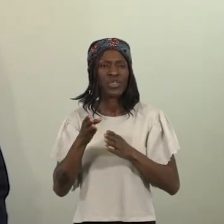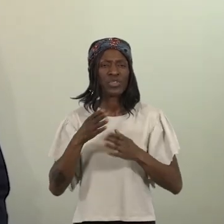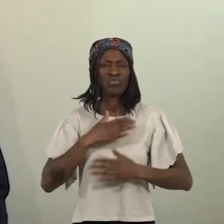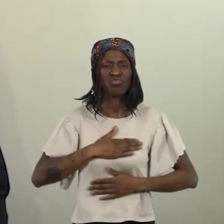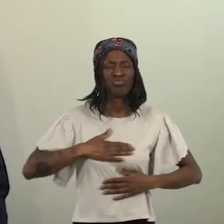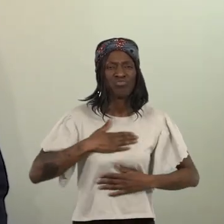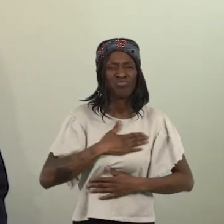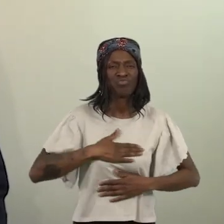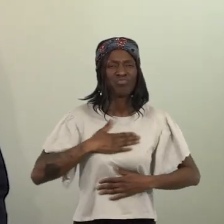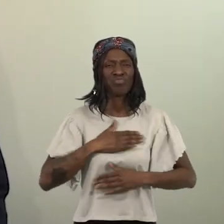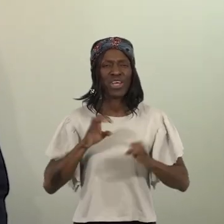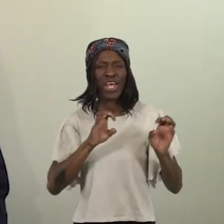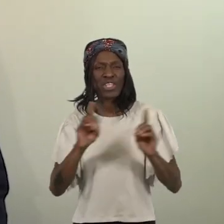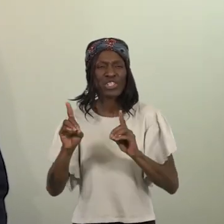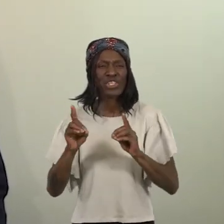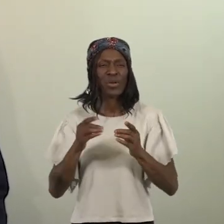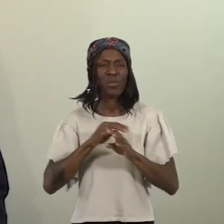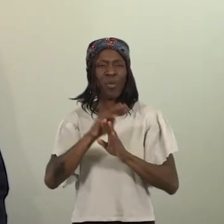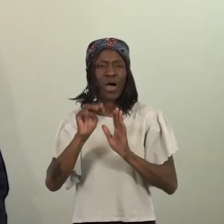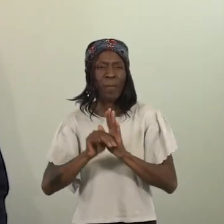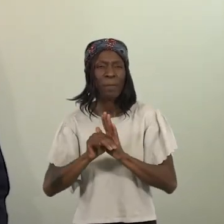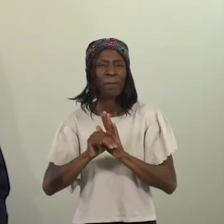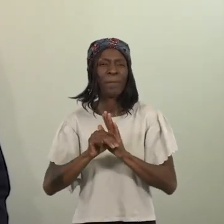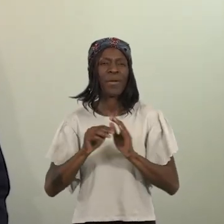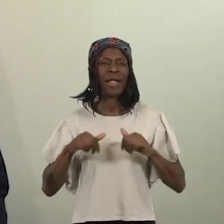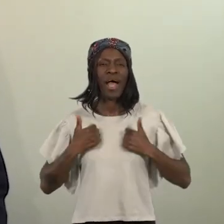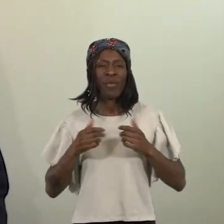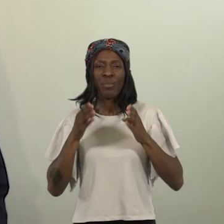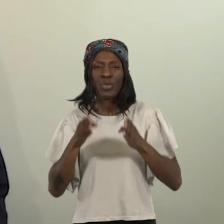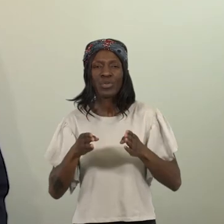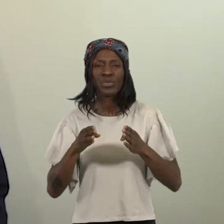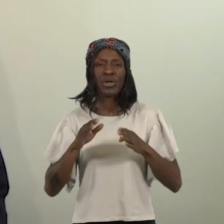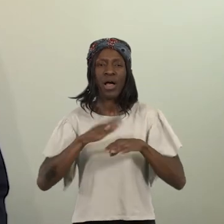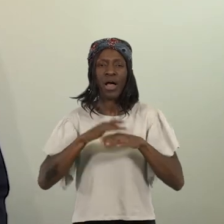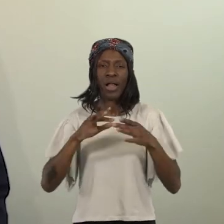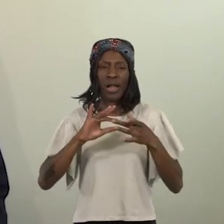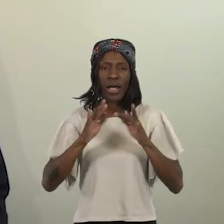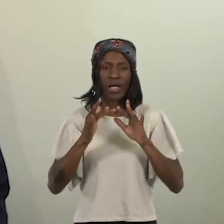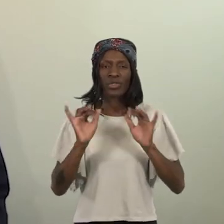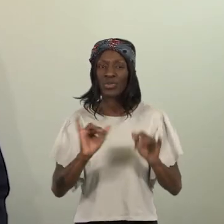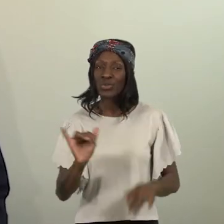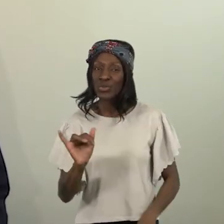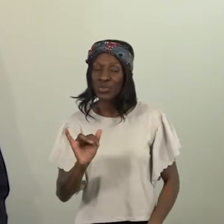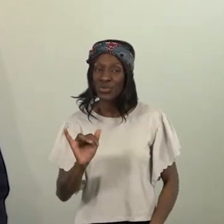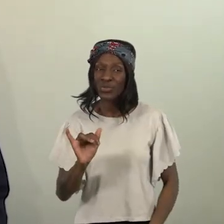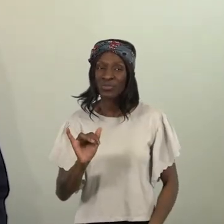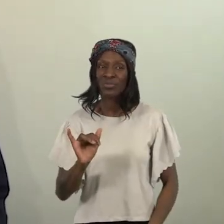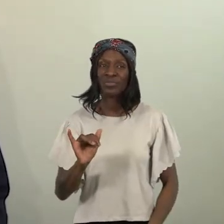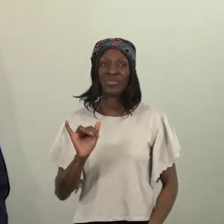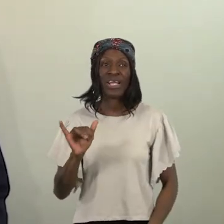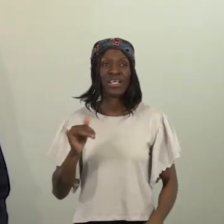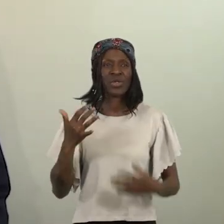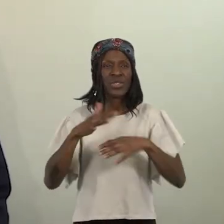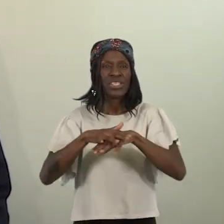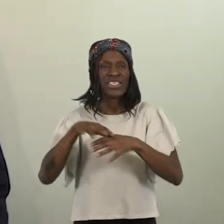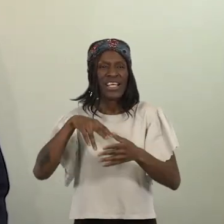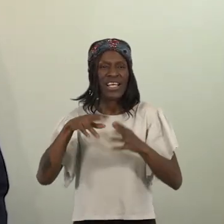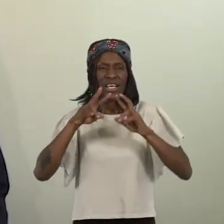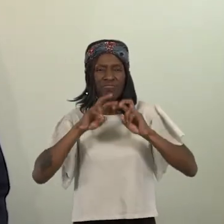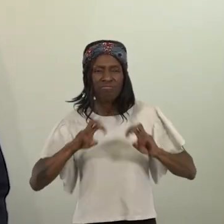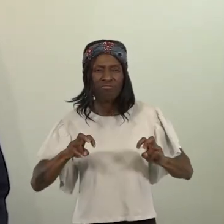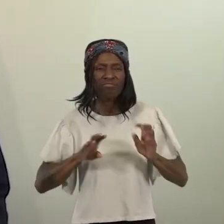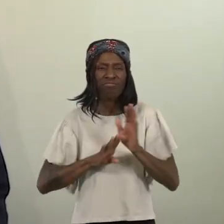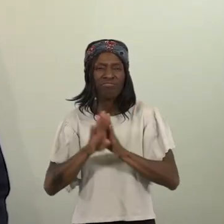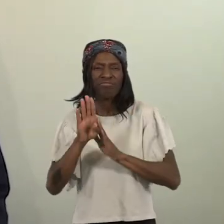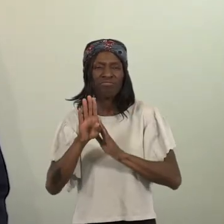company which offers professional, recreational, and educational programming, live and online. Integrated dance